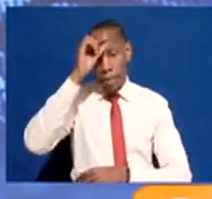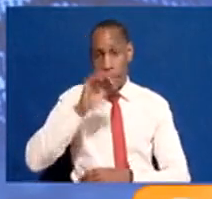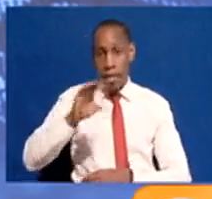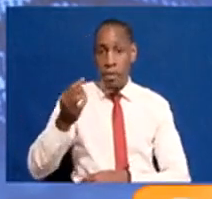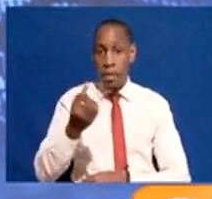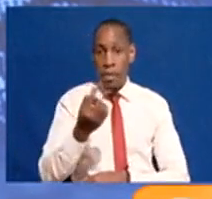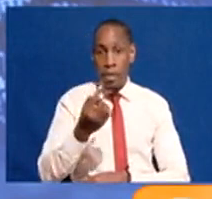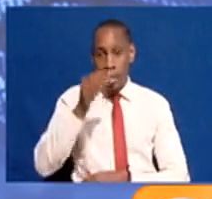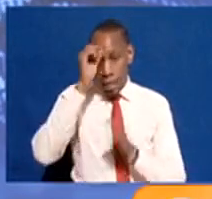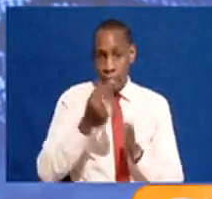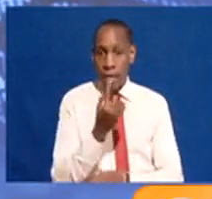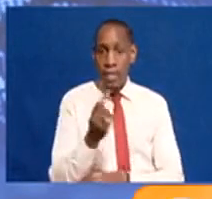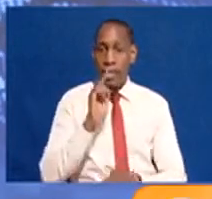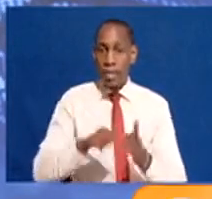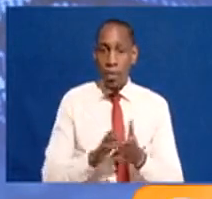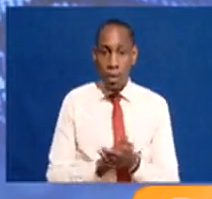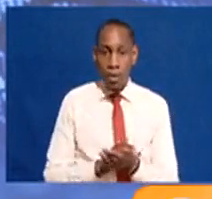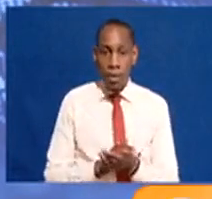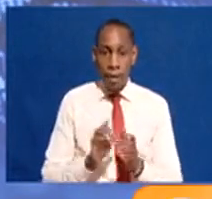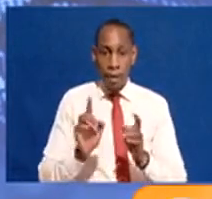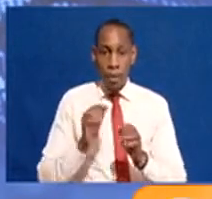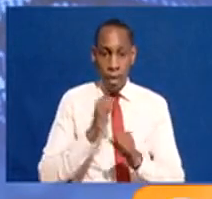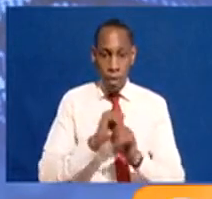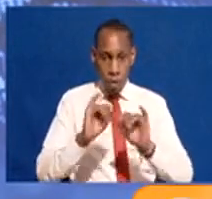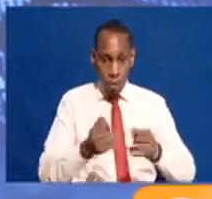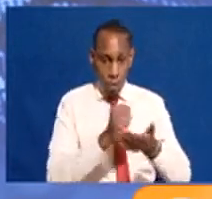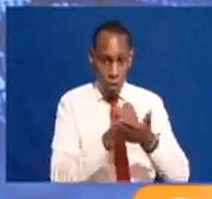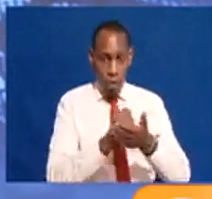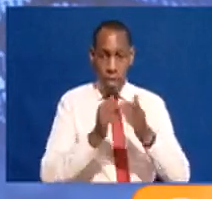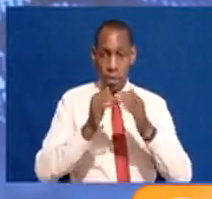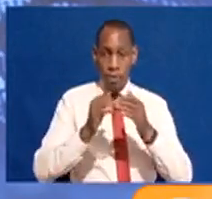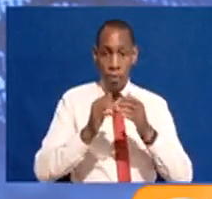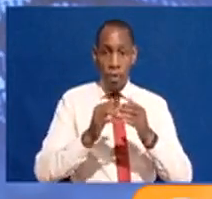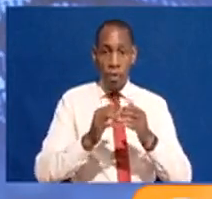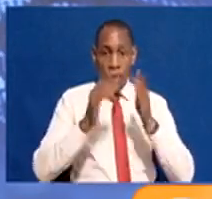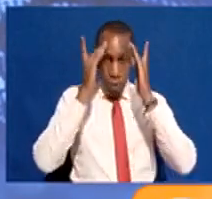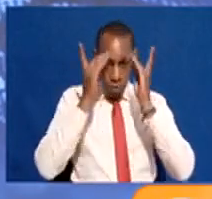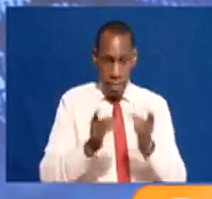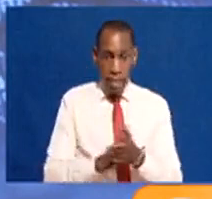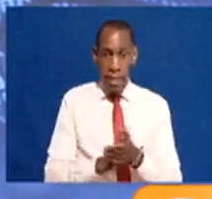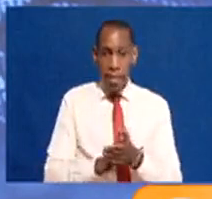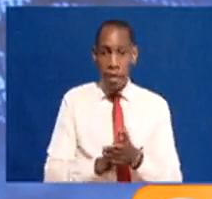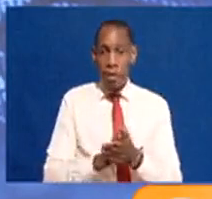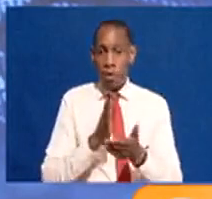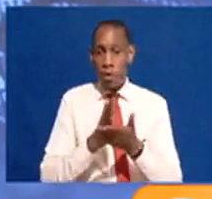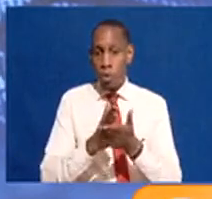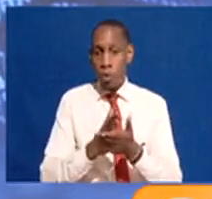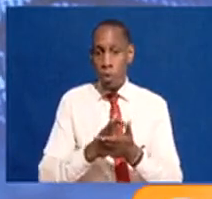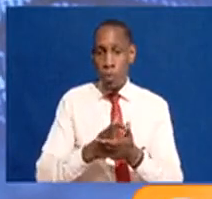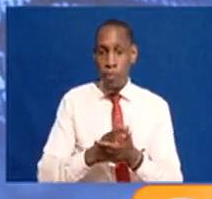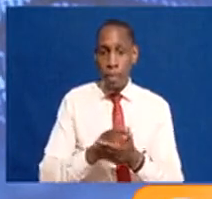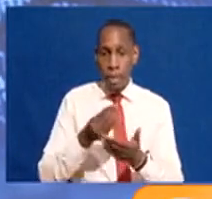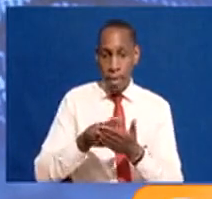county governor coming in saying, oh, they have to conduct a fresh audit to determine how much they really owe these Kenyans who've